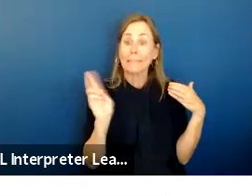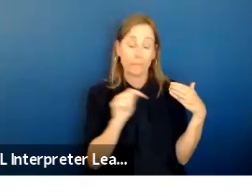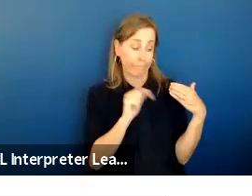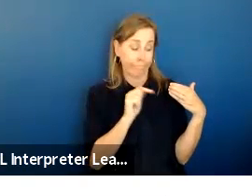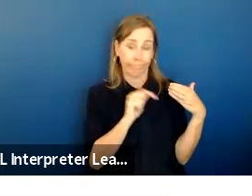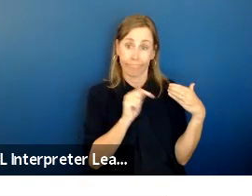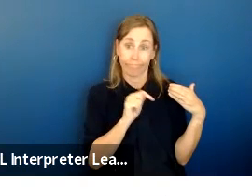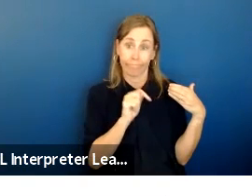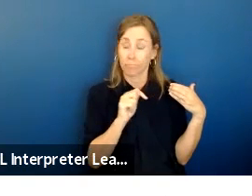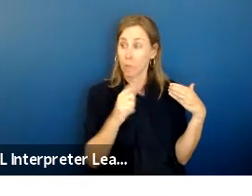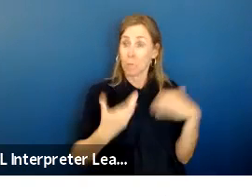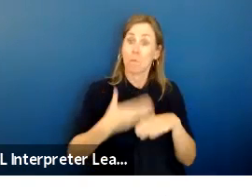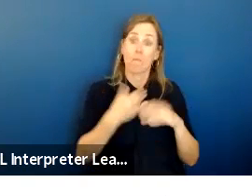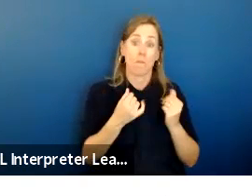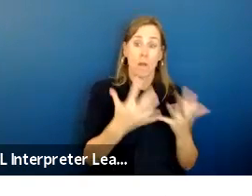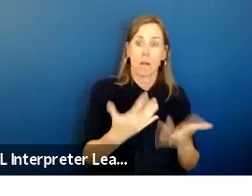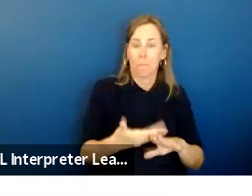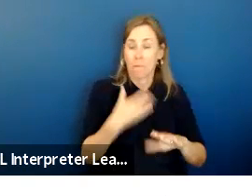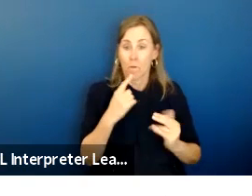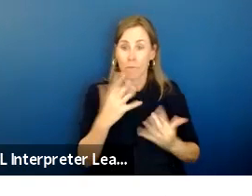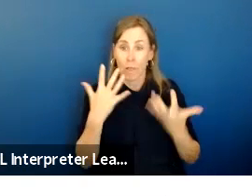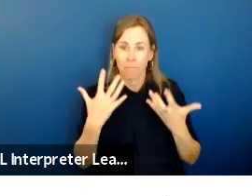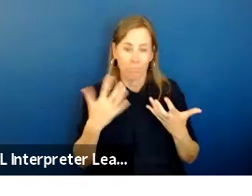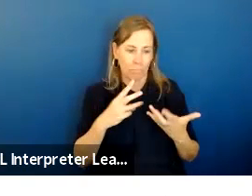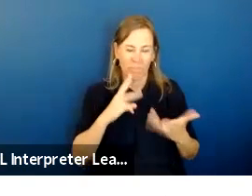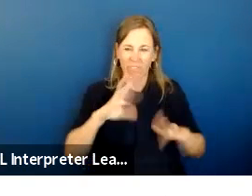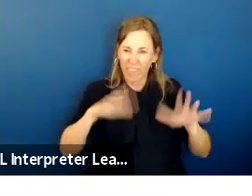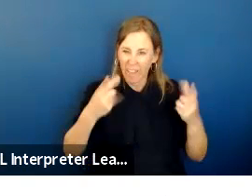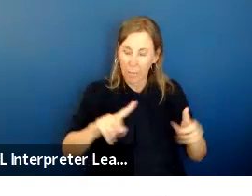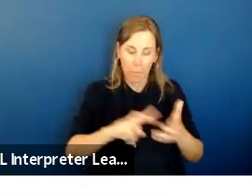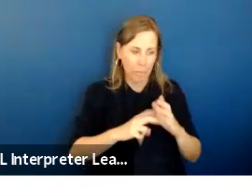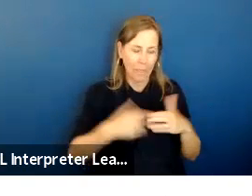easily accessible so you can take it with you when you have to quickly evacuate.